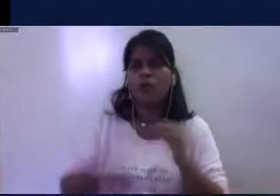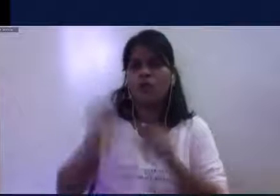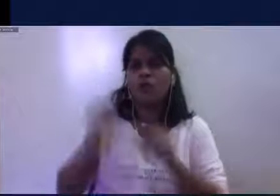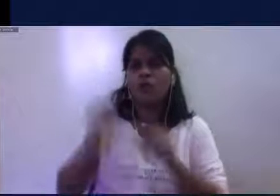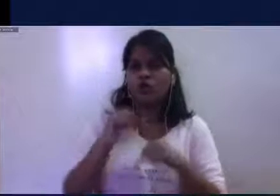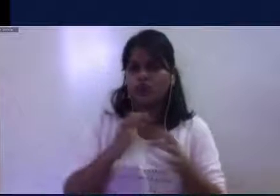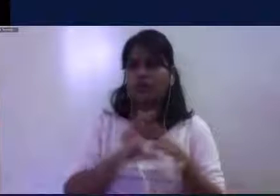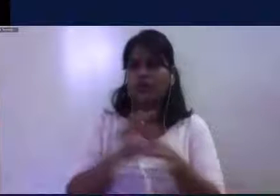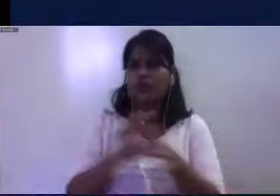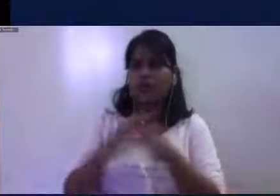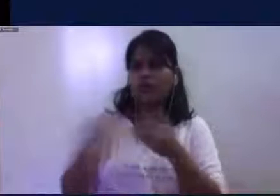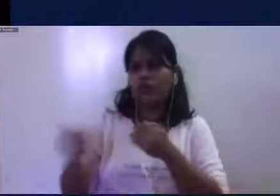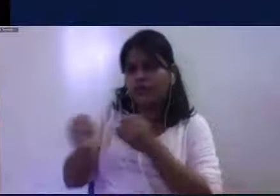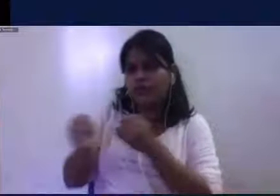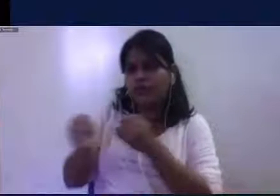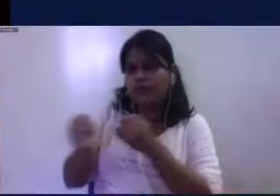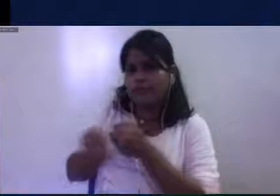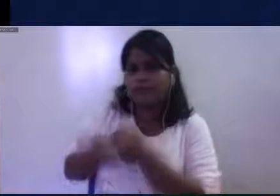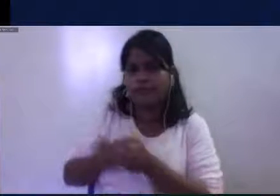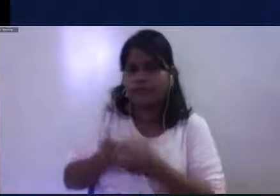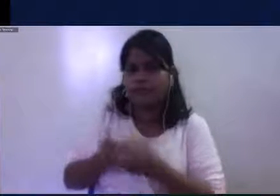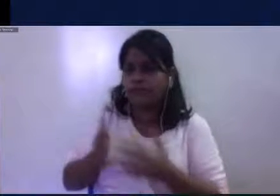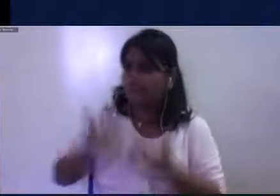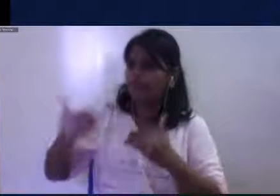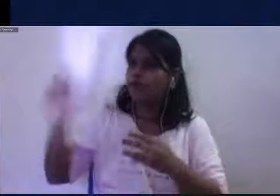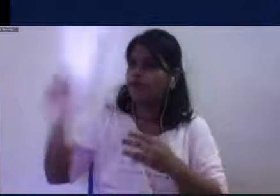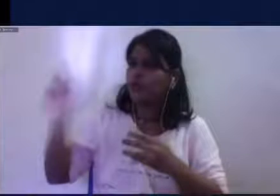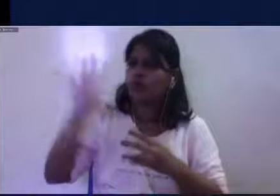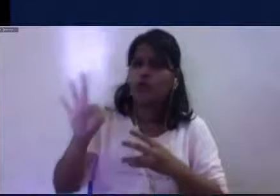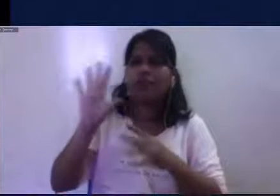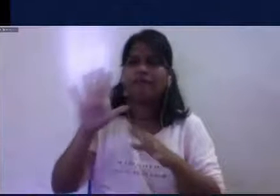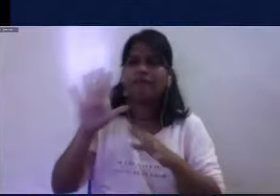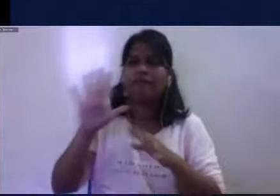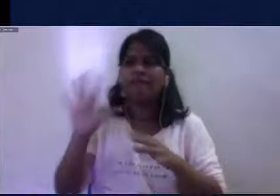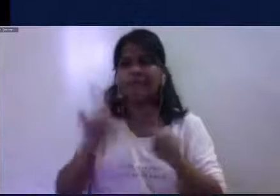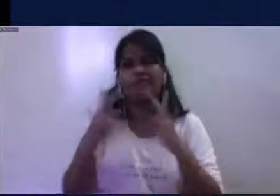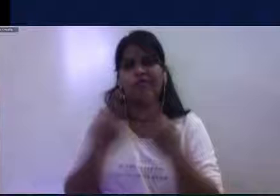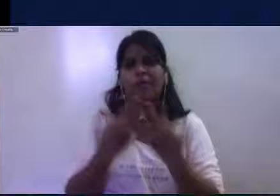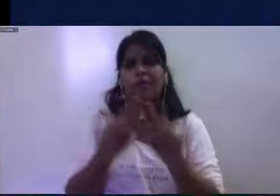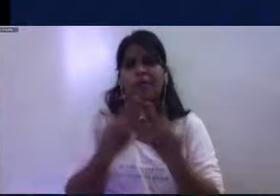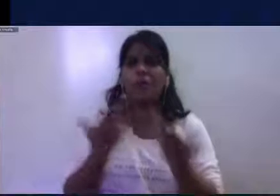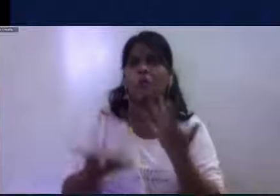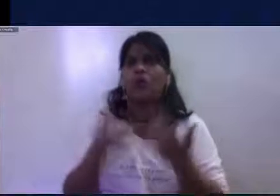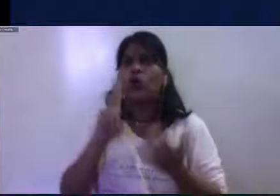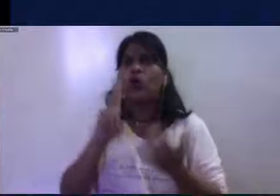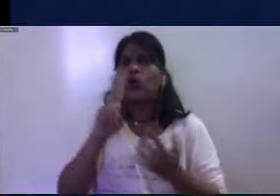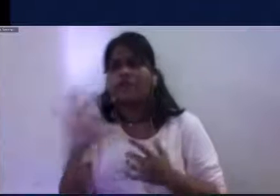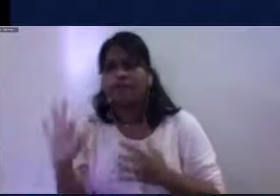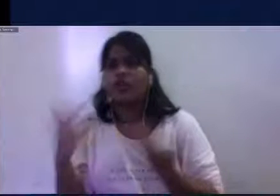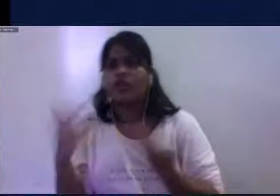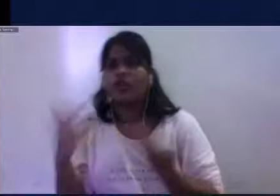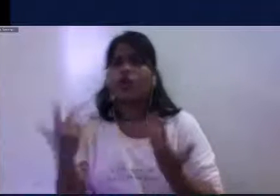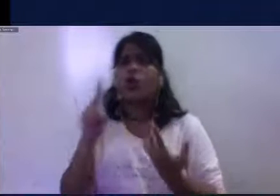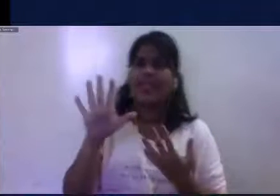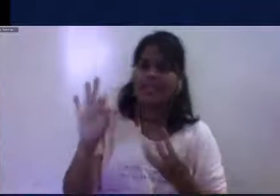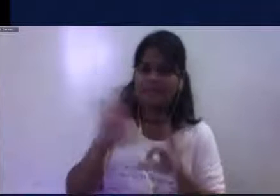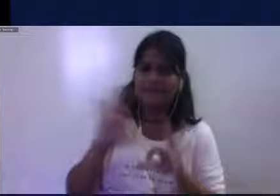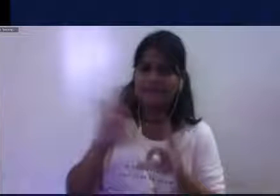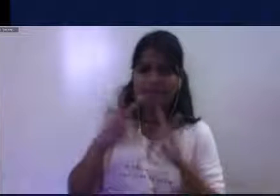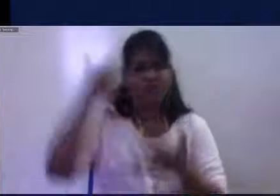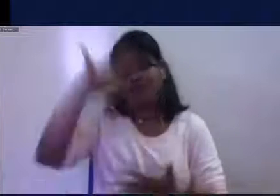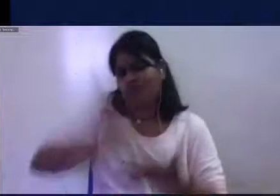quite close-knit, and they extend to at least 40, 50 families. So we had a bunch of about 250 to 280 family names written down